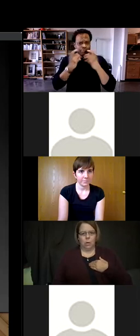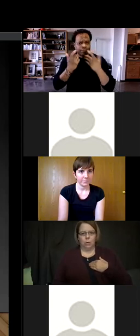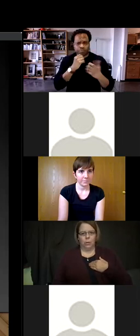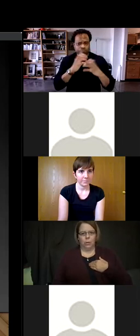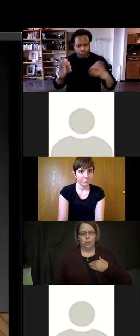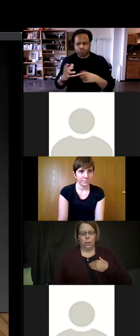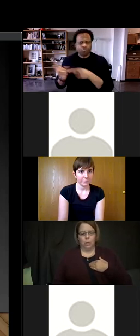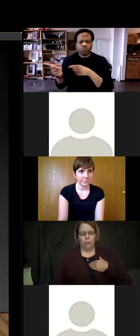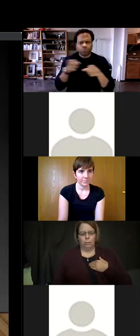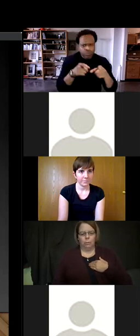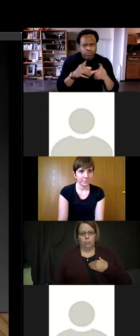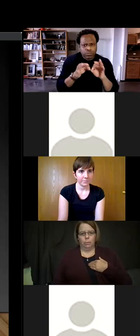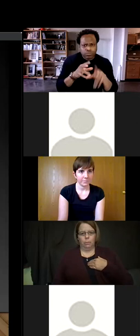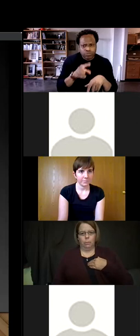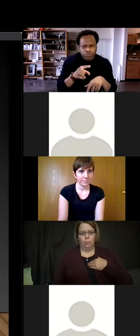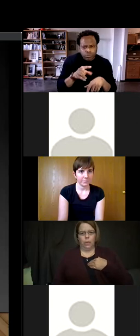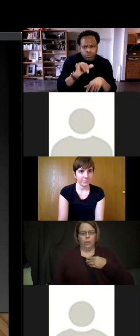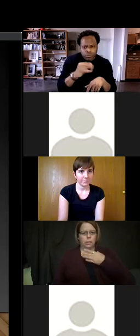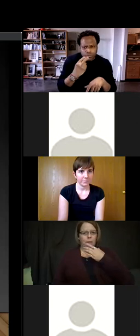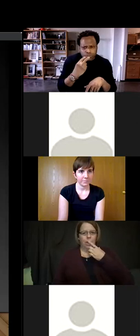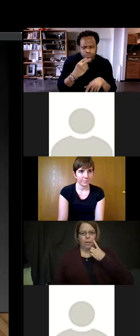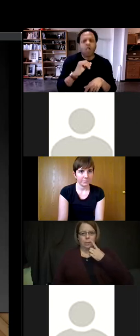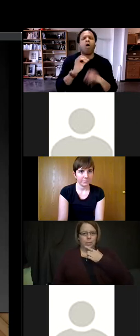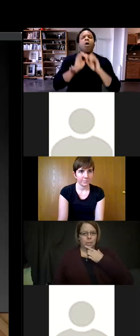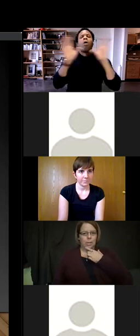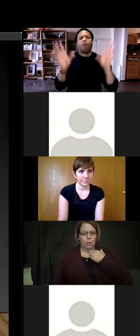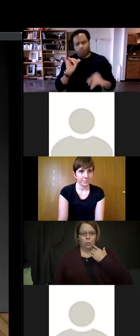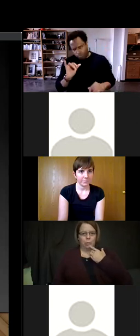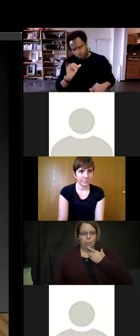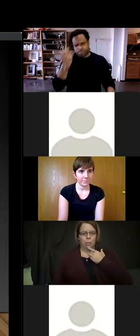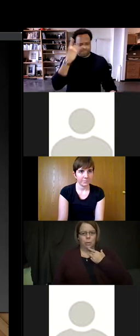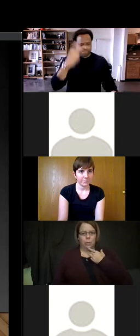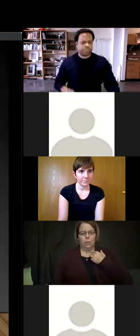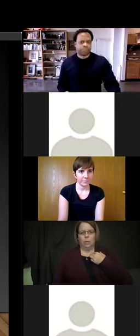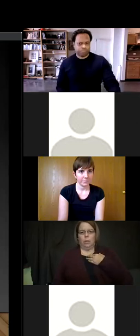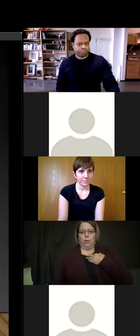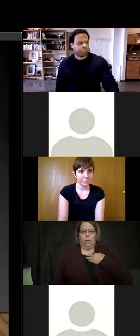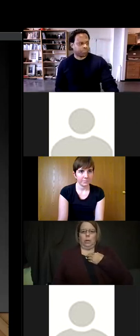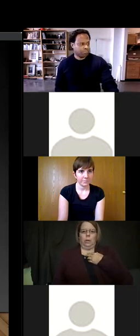Sometimes it's hard though, when somebody has a mustache or a beard.